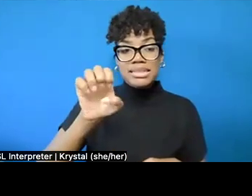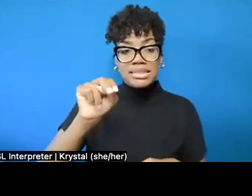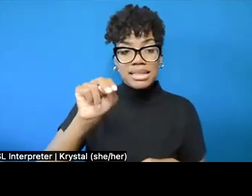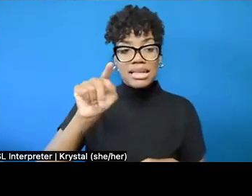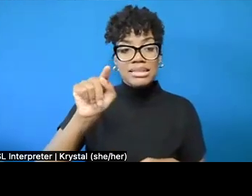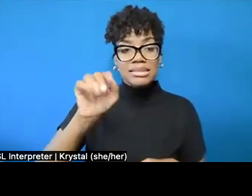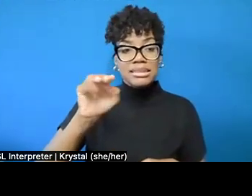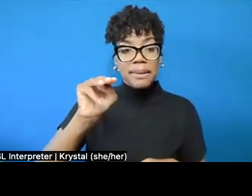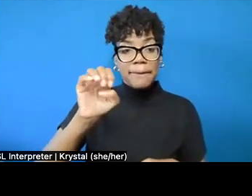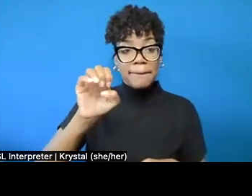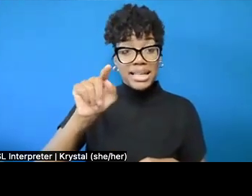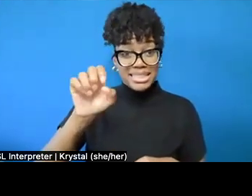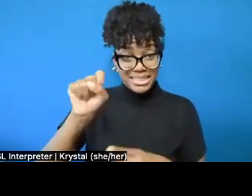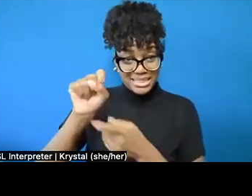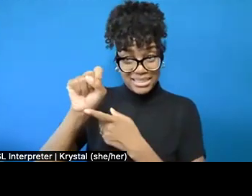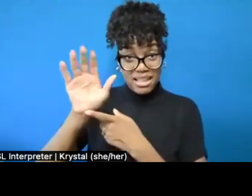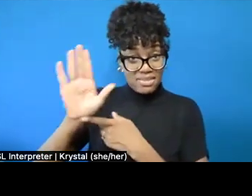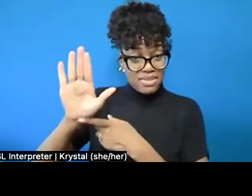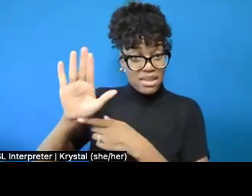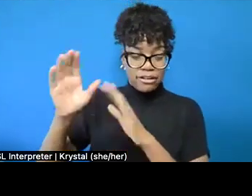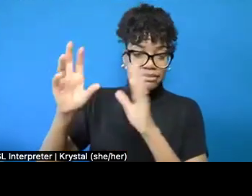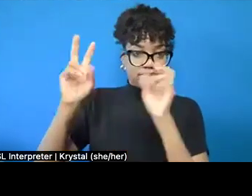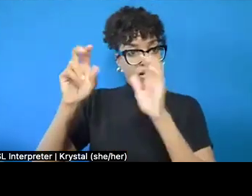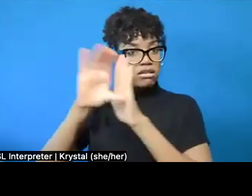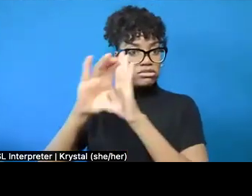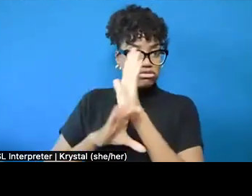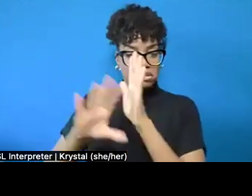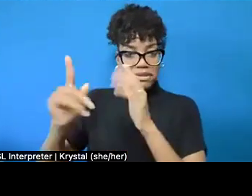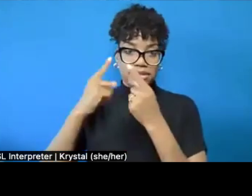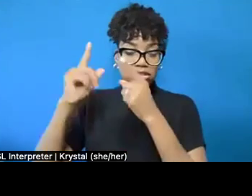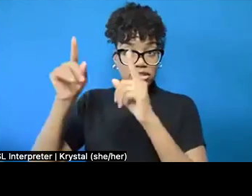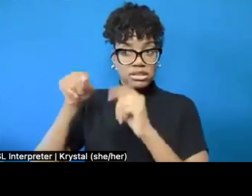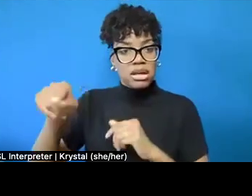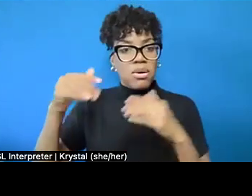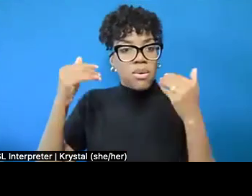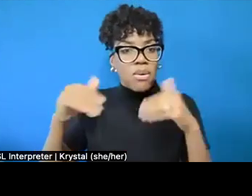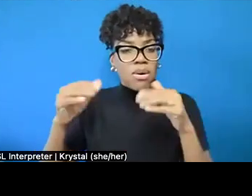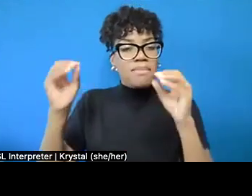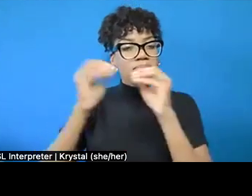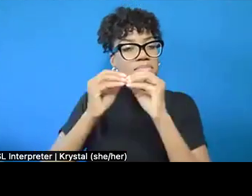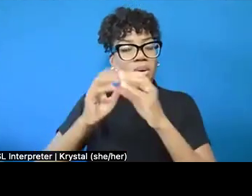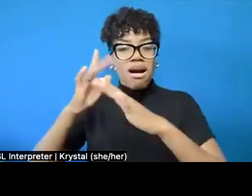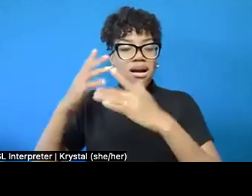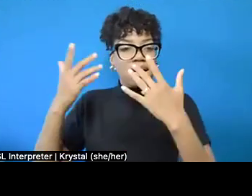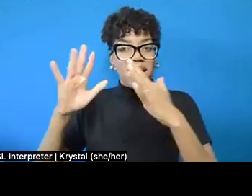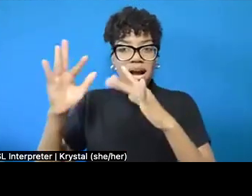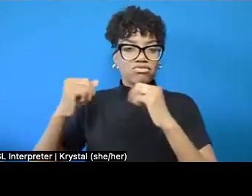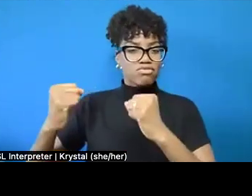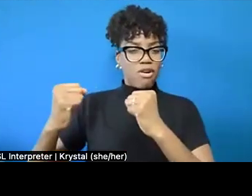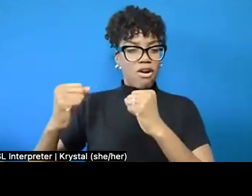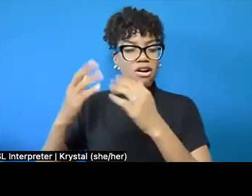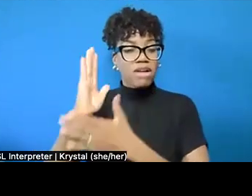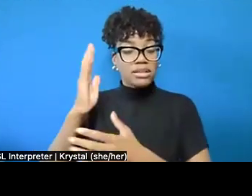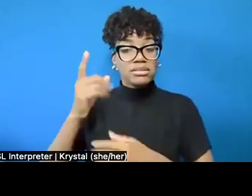the Constitution, as Jesse just pointed out, right? In the Mexican Declaration of Sentiments, they abolished slavery, they abolished